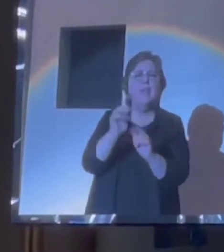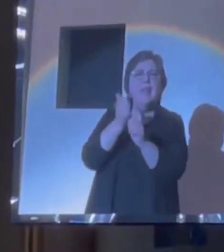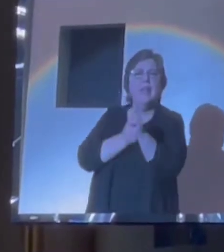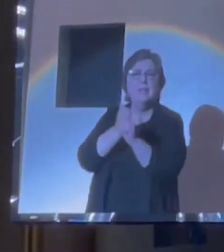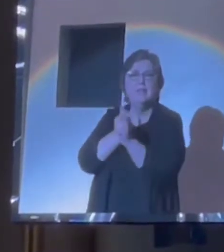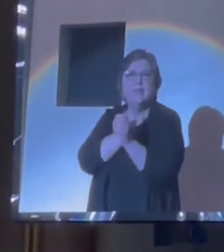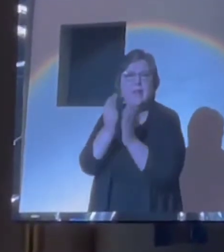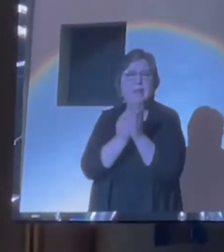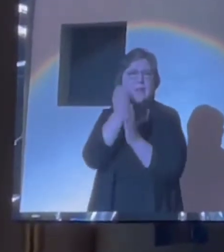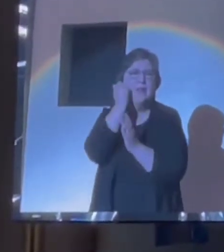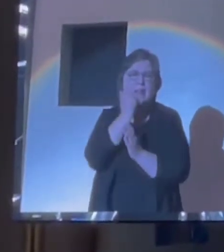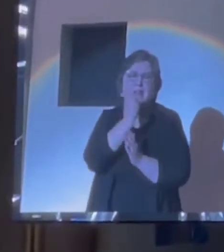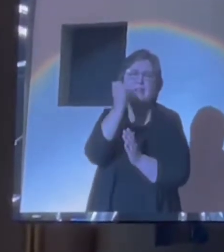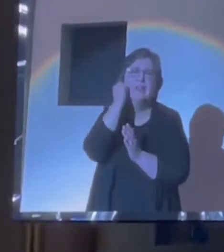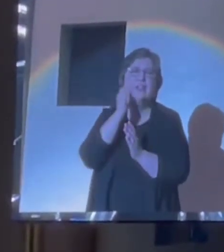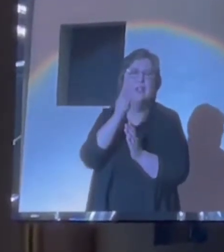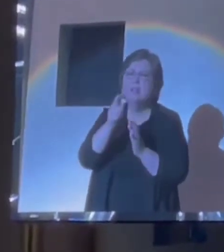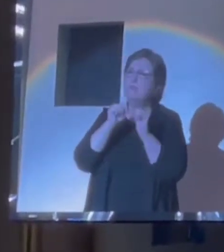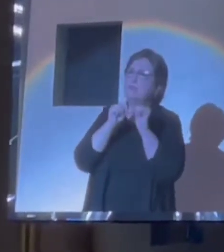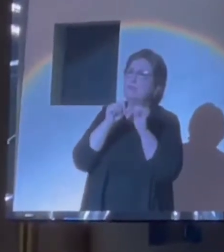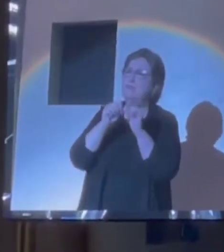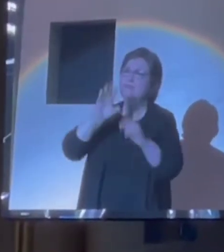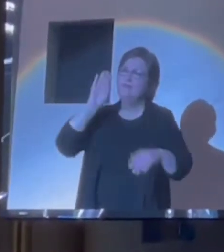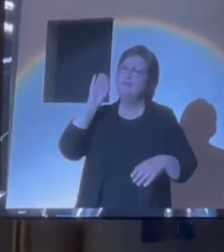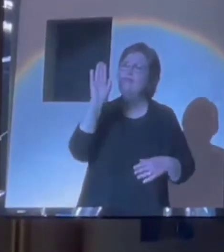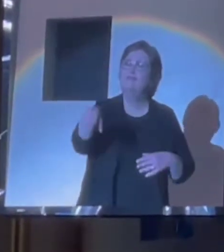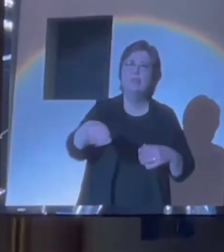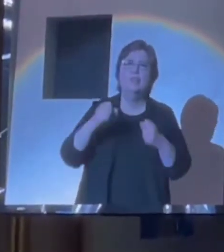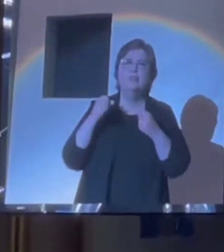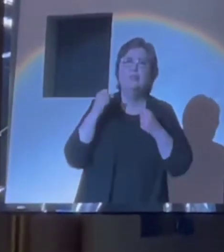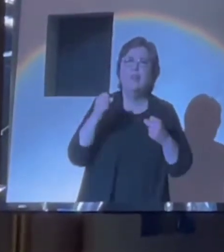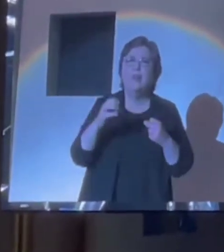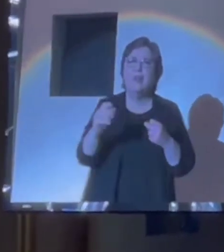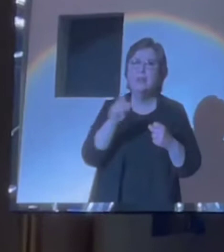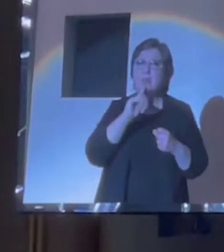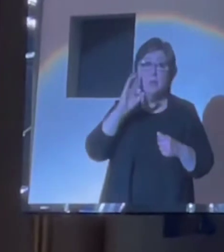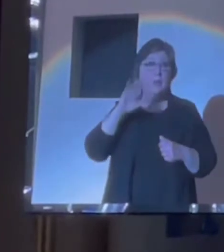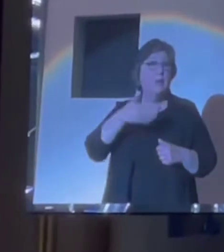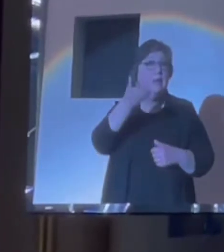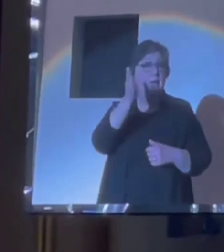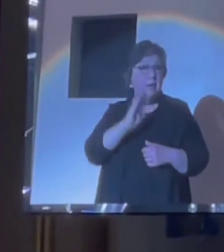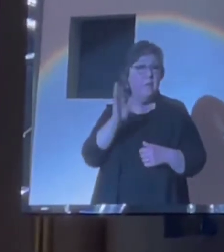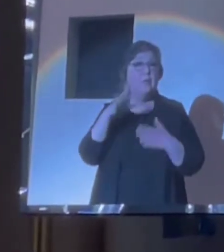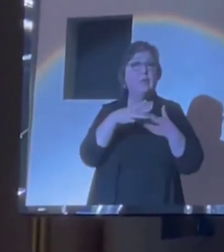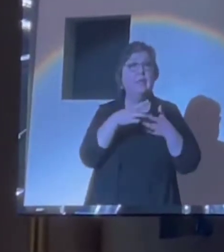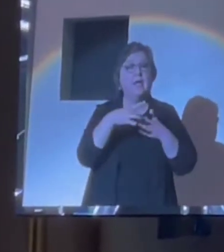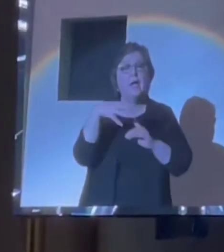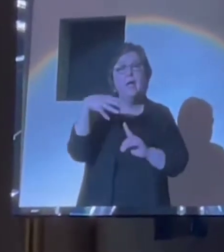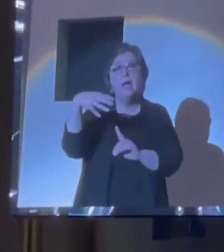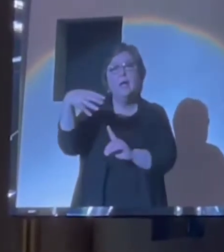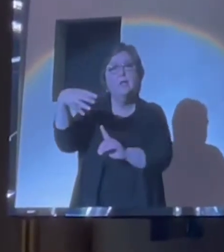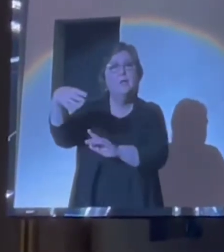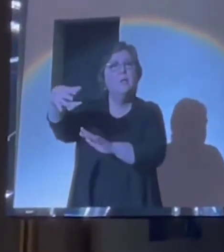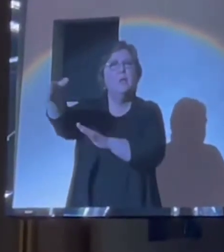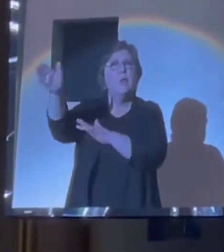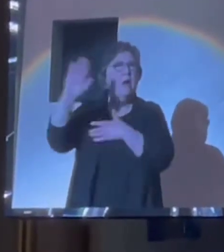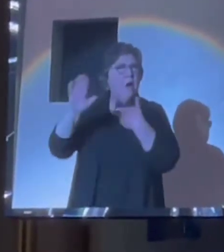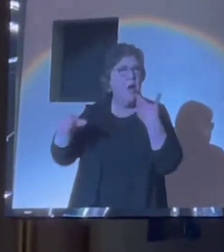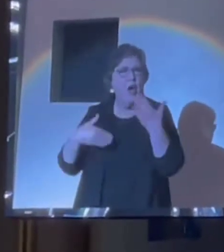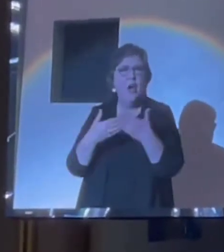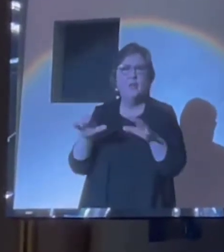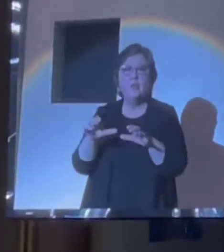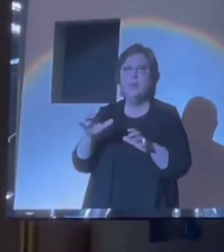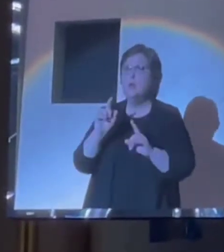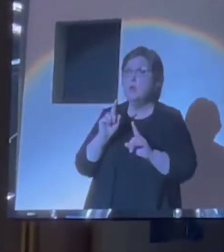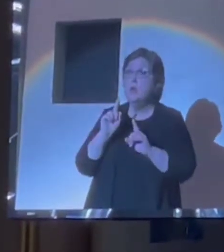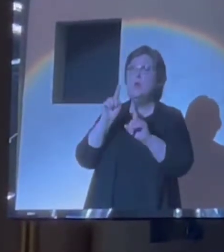steadfast, strong, and true. Know God will guide you in all that you do. Go now in love and show you